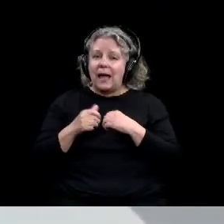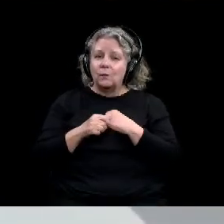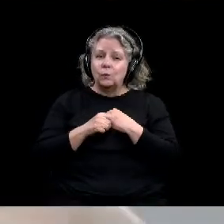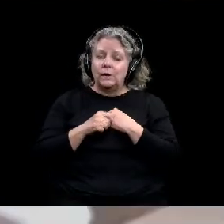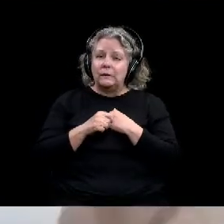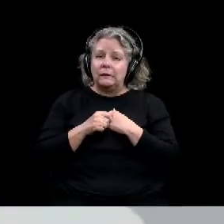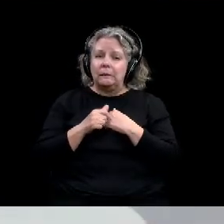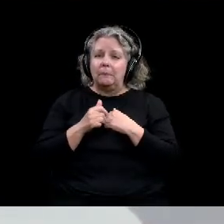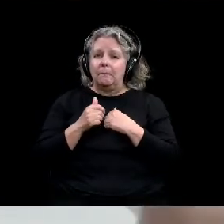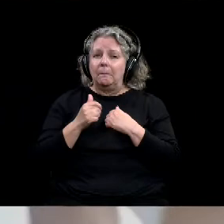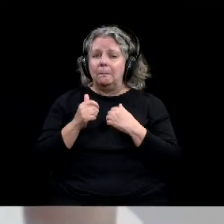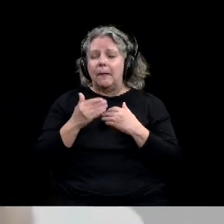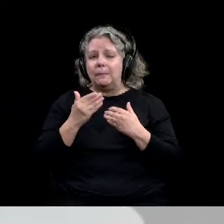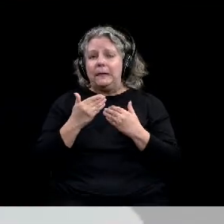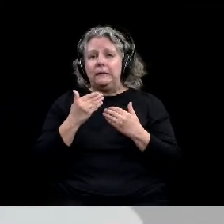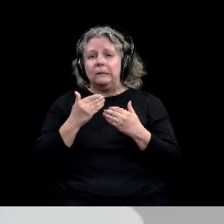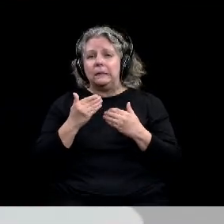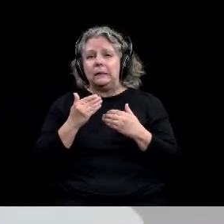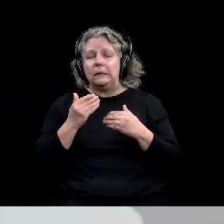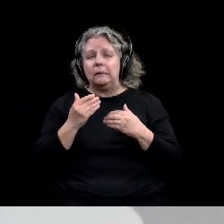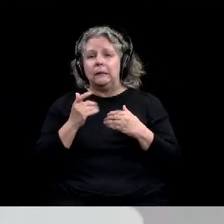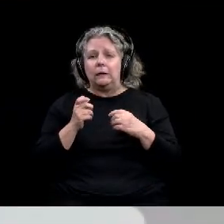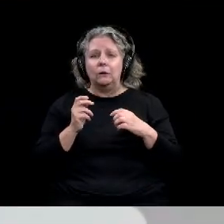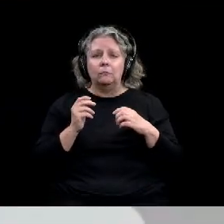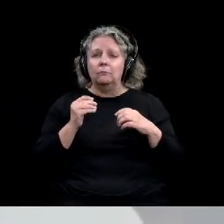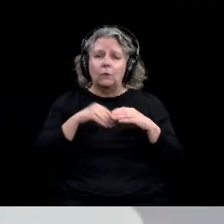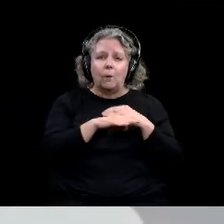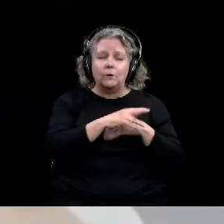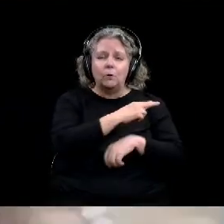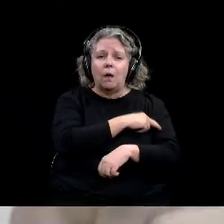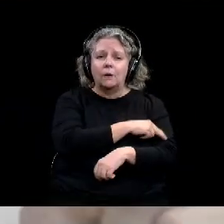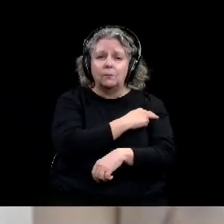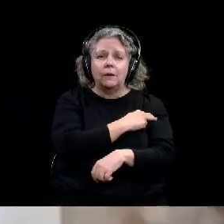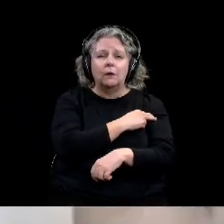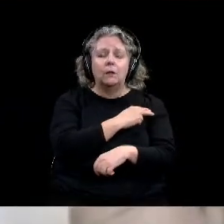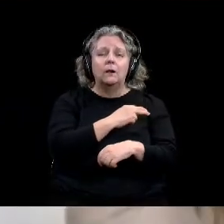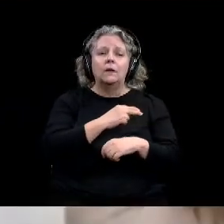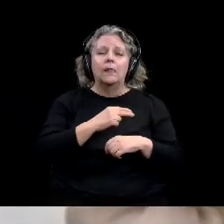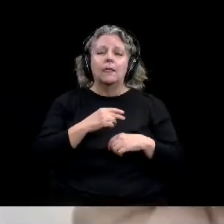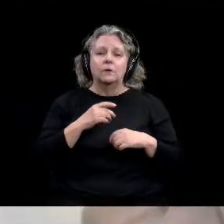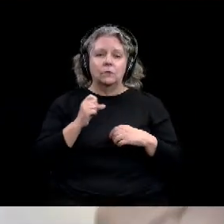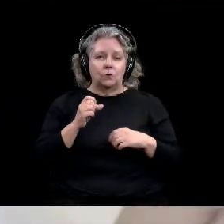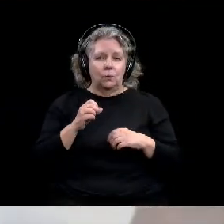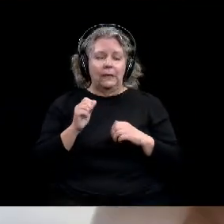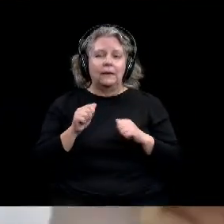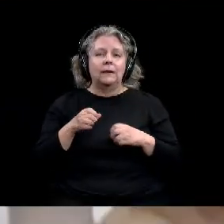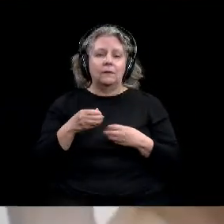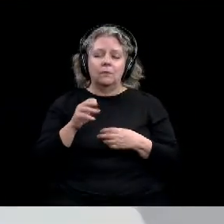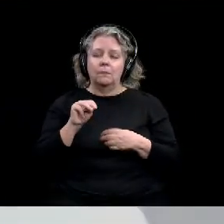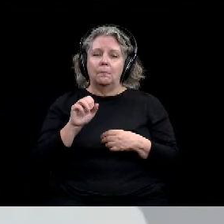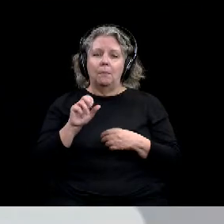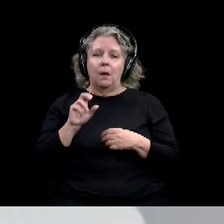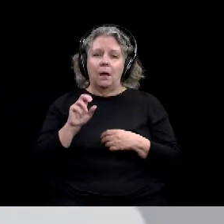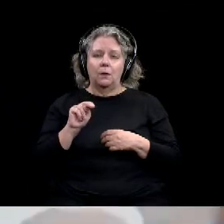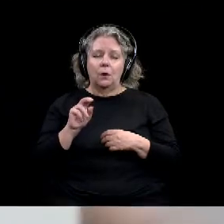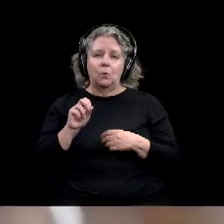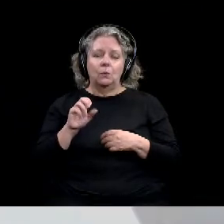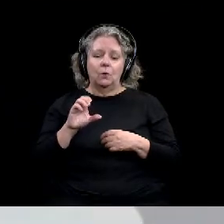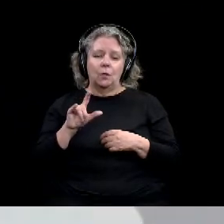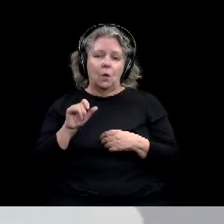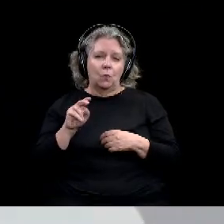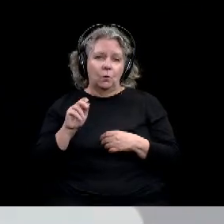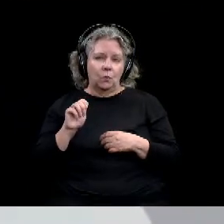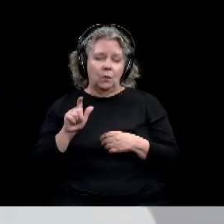the monoclonal antibody that has the FDA emergency use authorization for that purpose, but